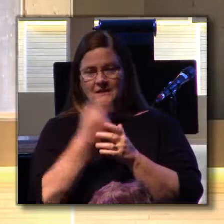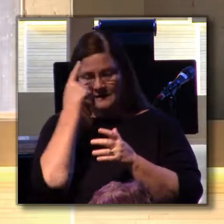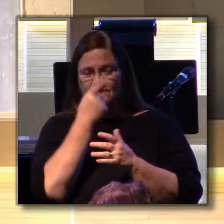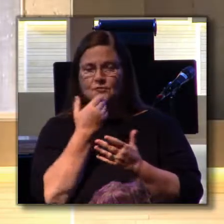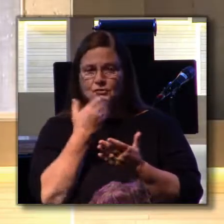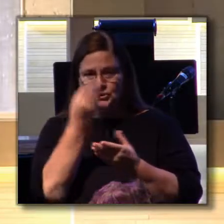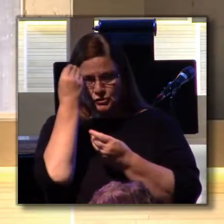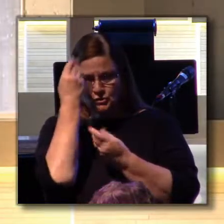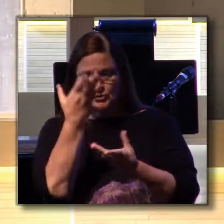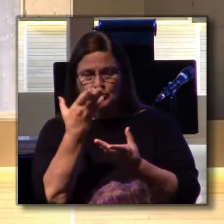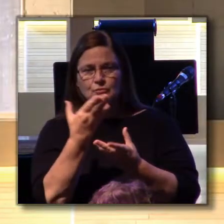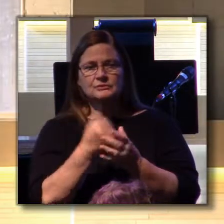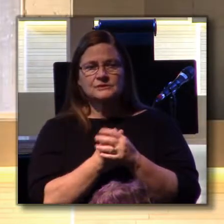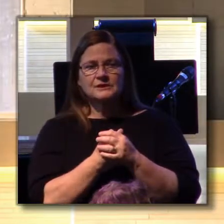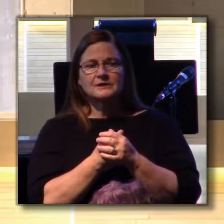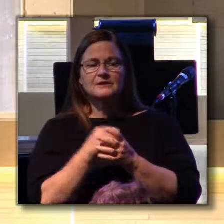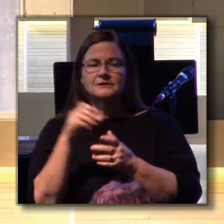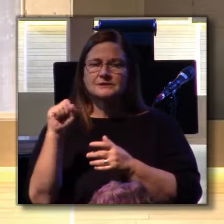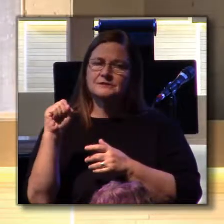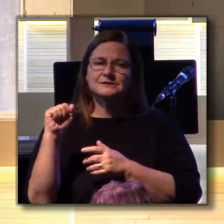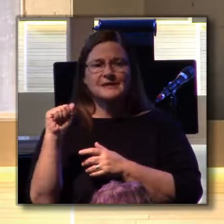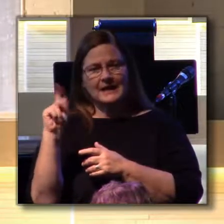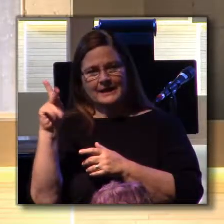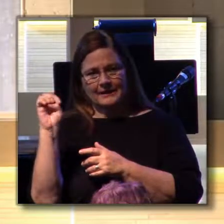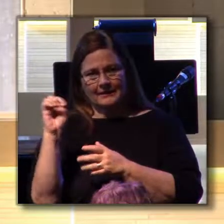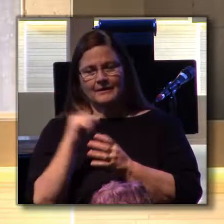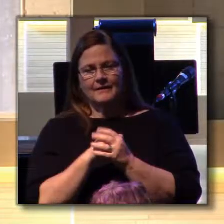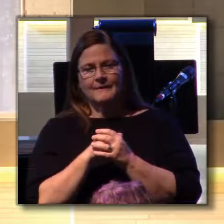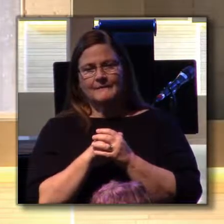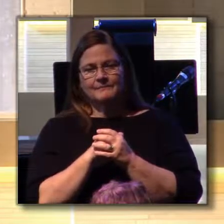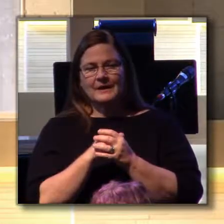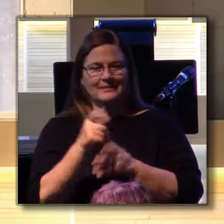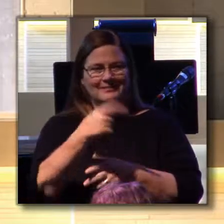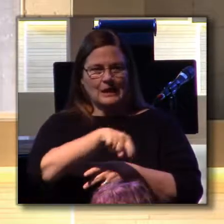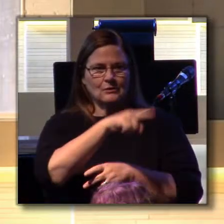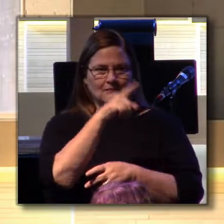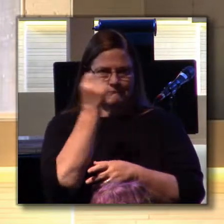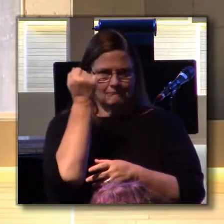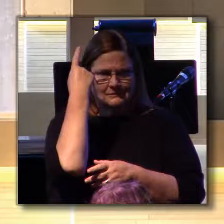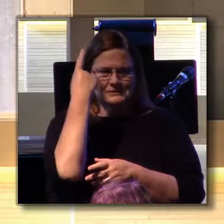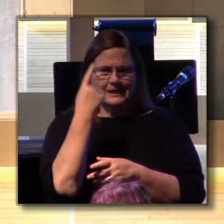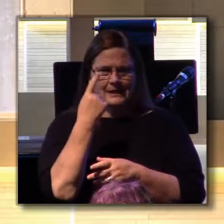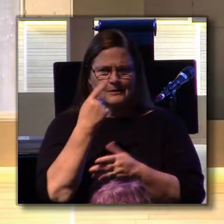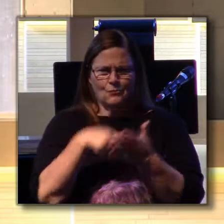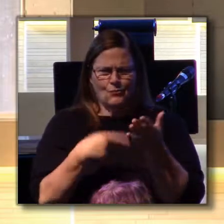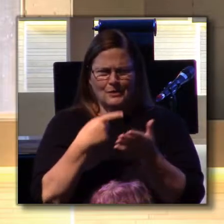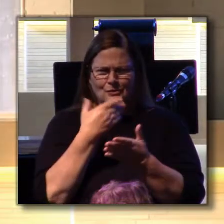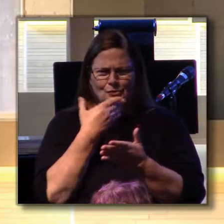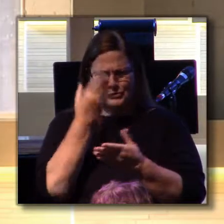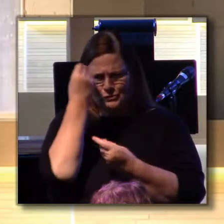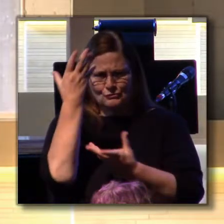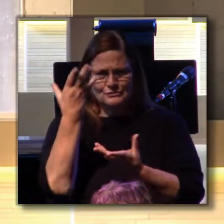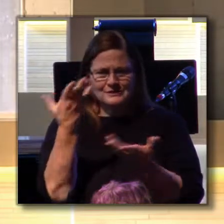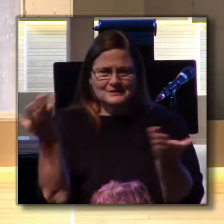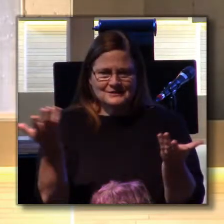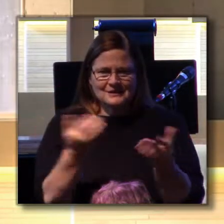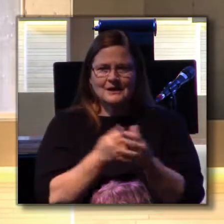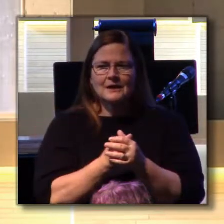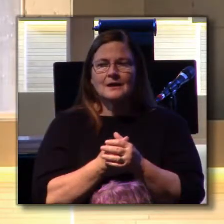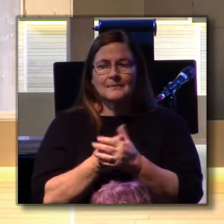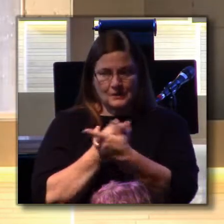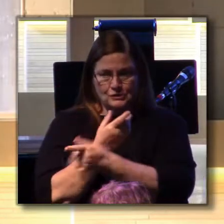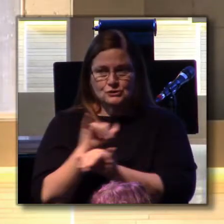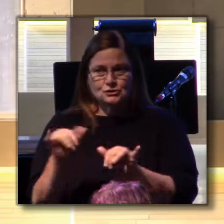they don't even understand what the good news is at this point, but he does. And he says, whatever